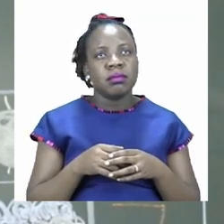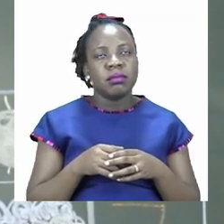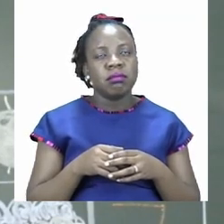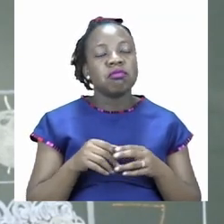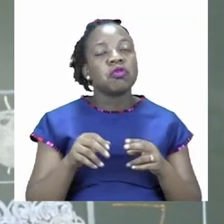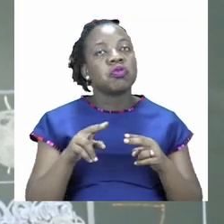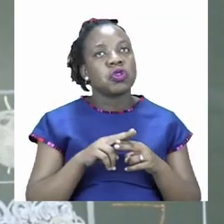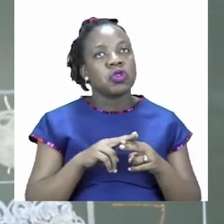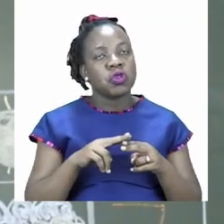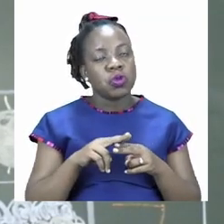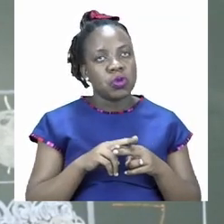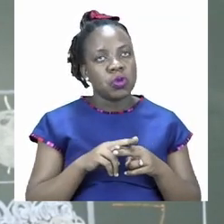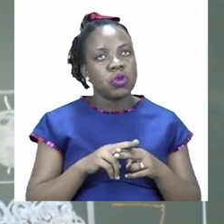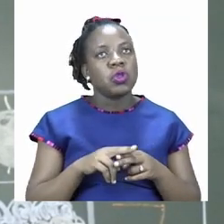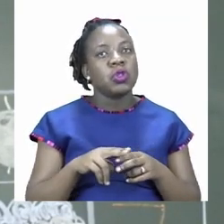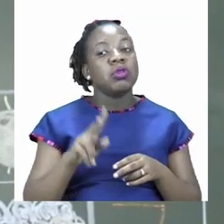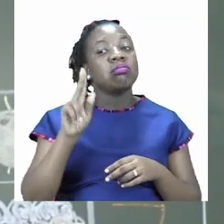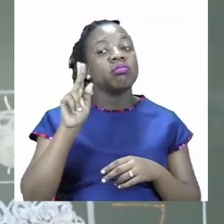measured in